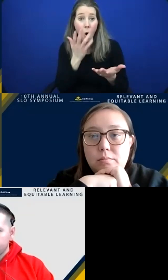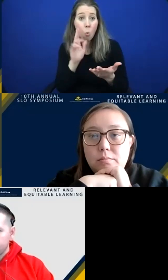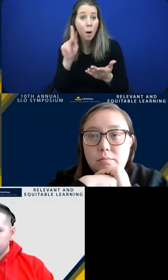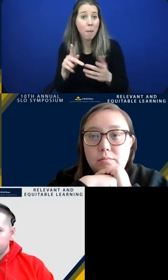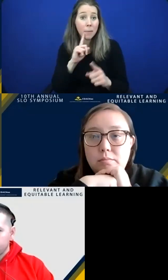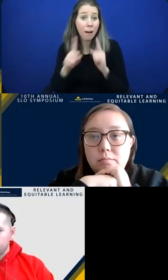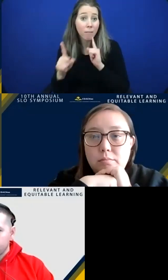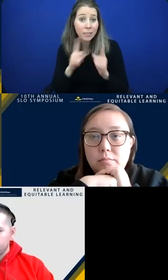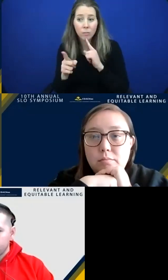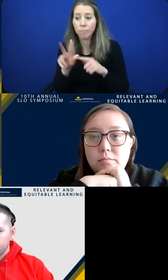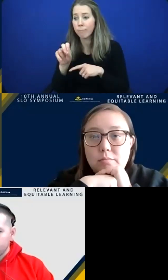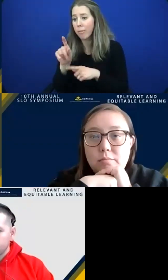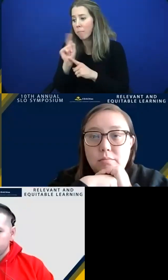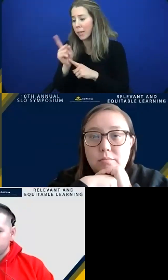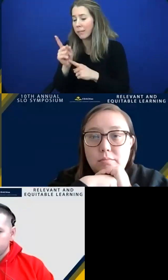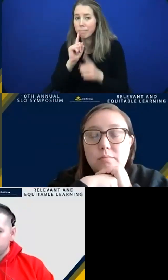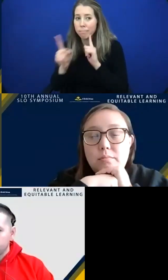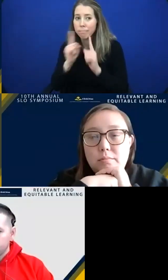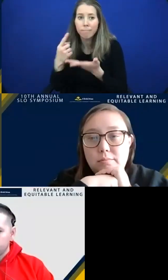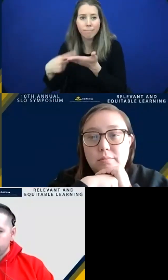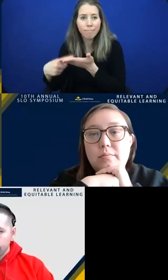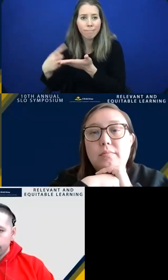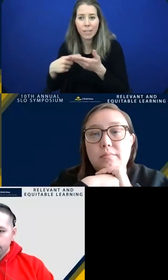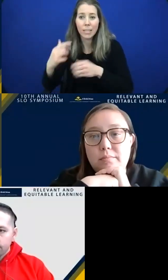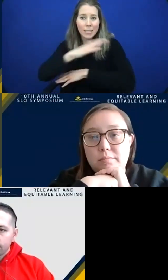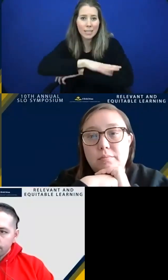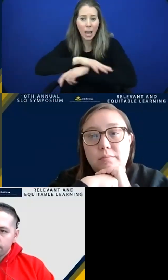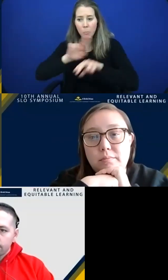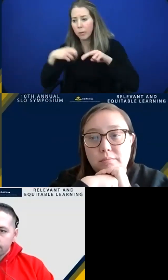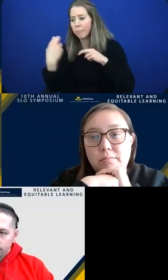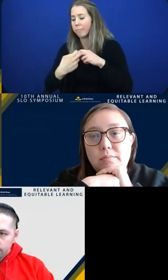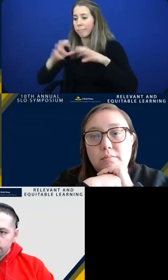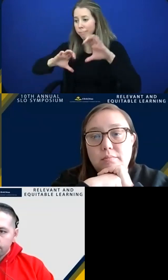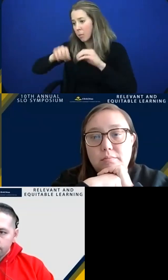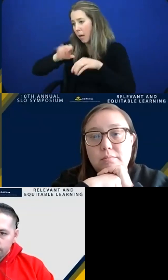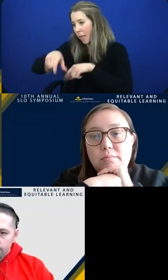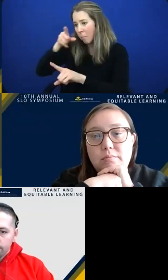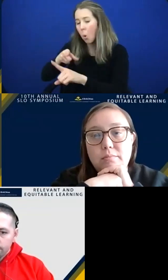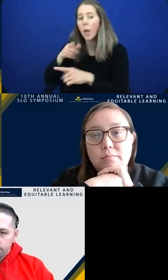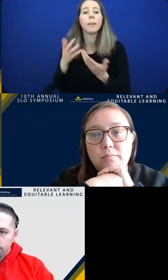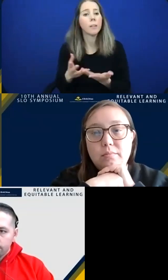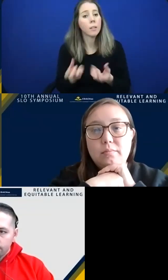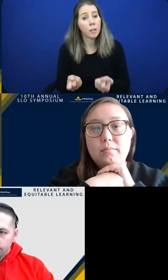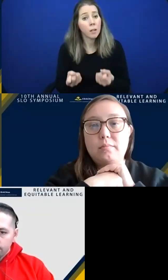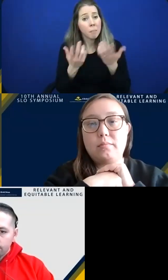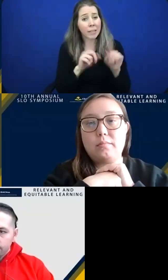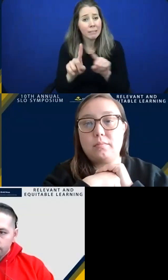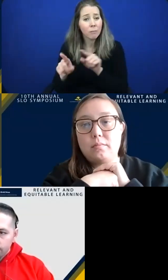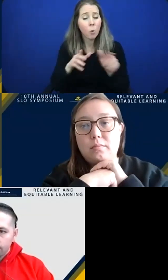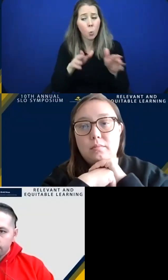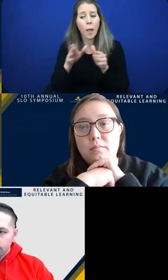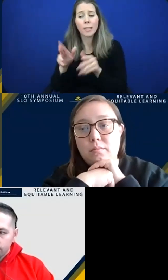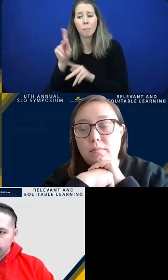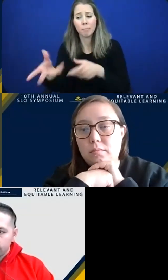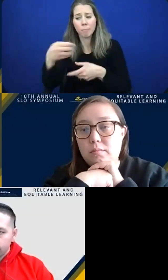you just take 30 minutes to have that conversation in a table talk. I mean, there are a lot of different ways to get people engaged in the dialogue.